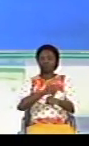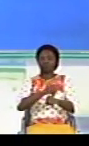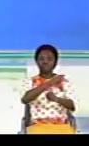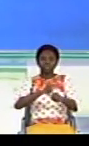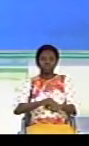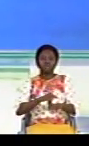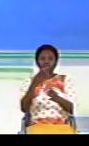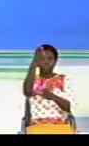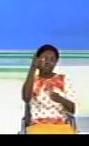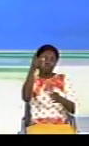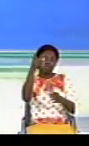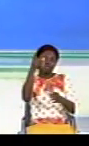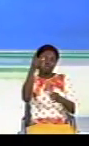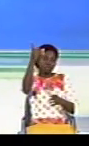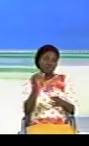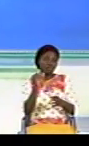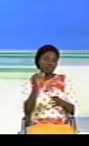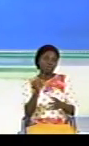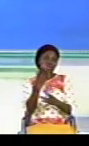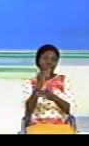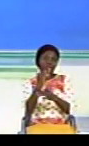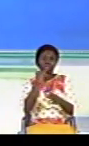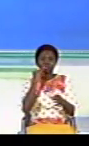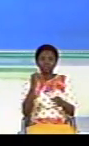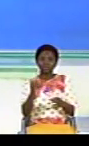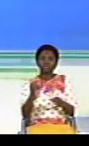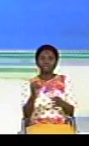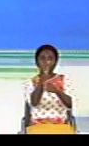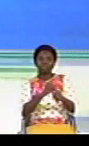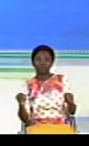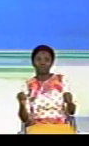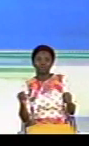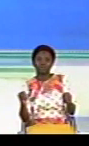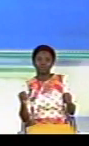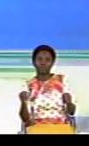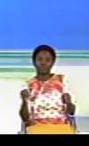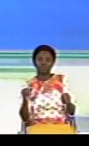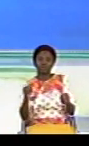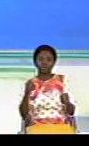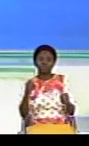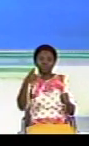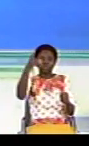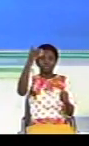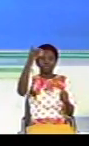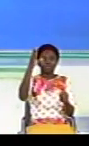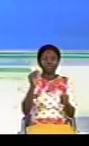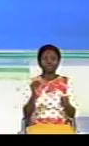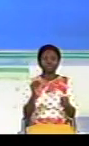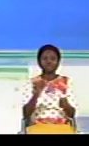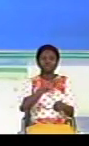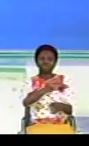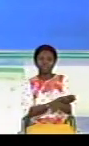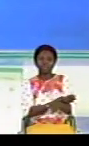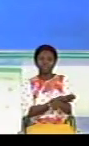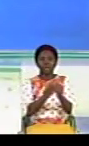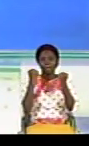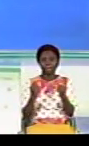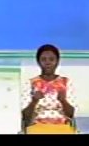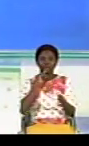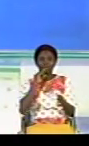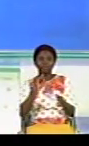God's arm, God's might, God's power is creative and